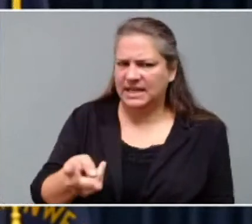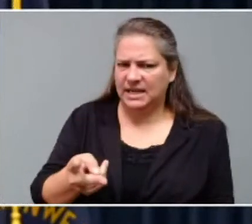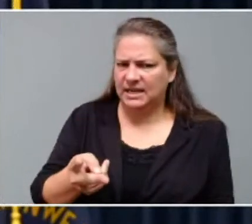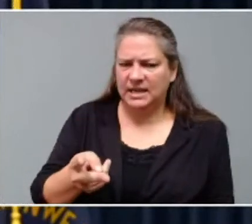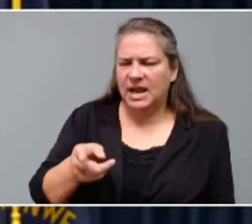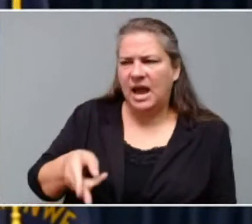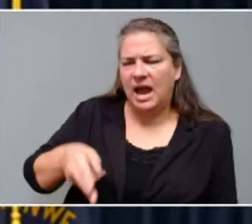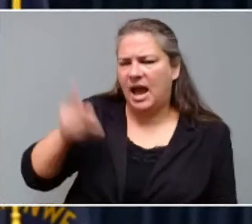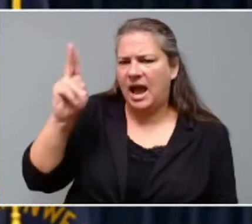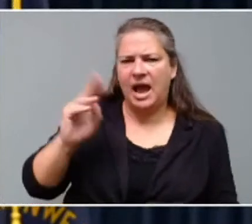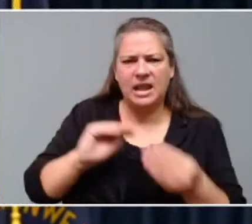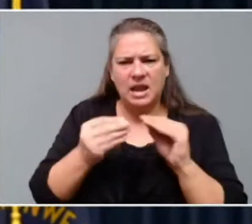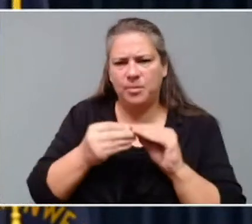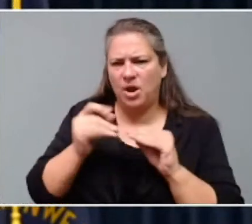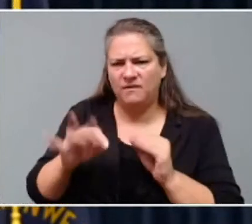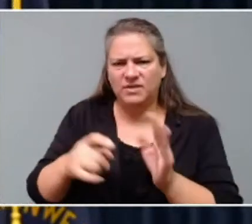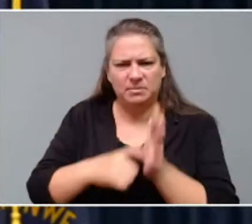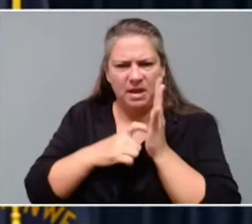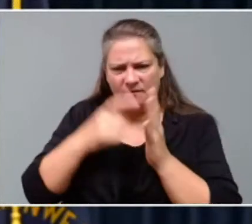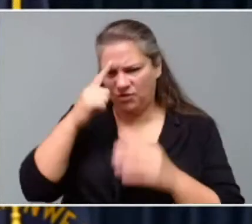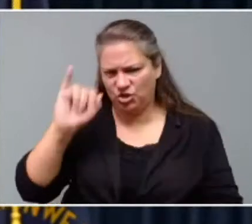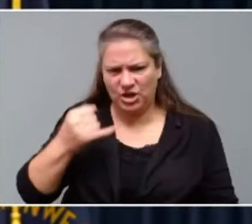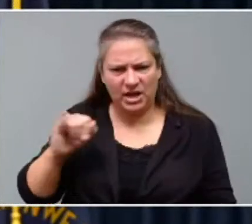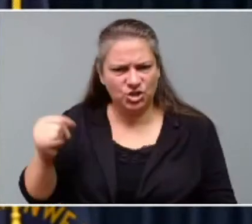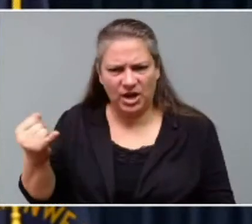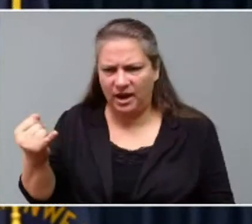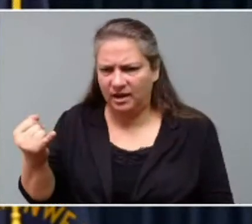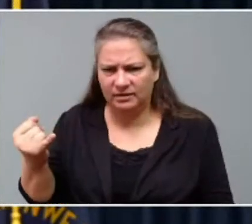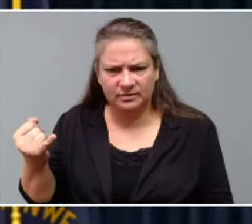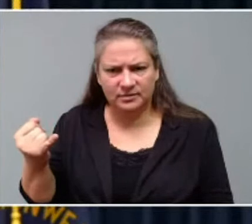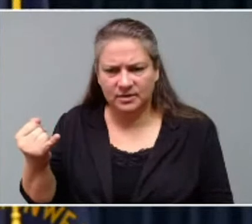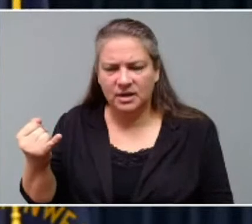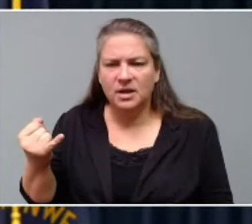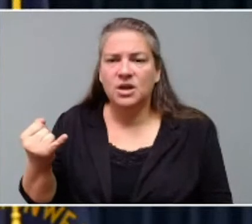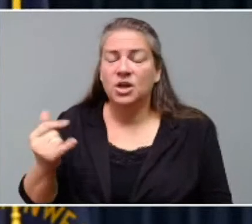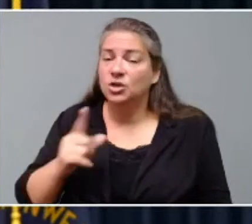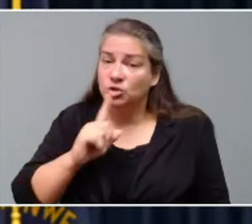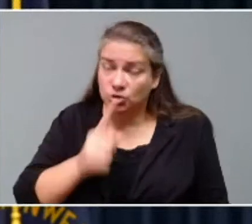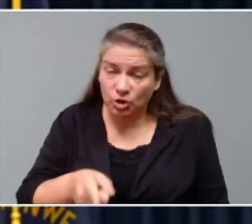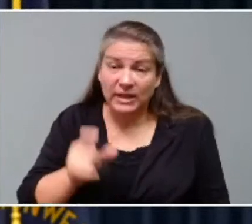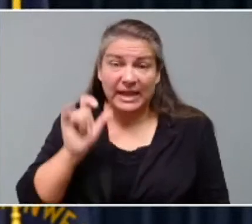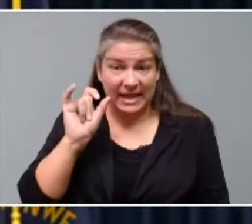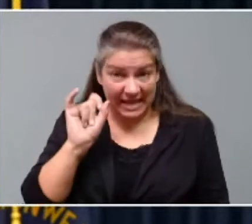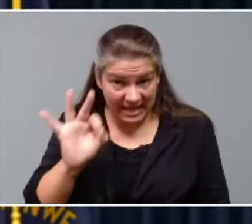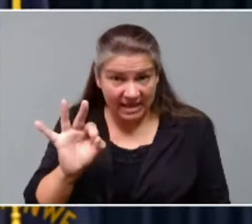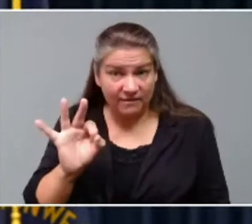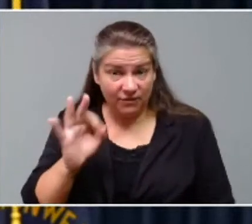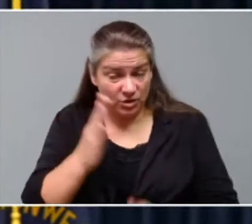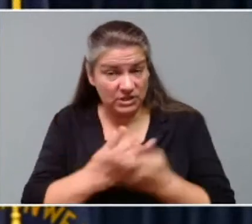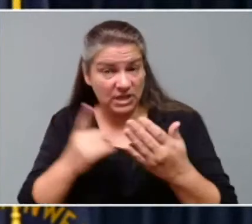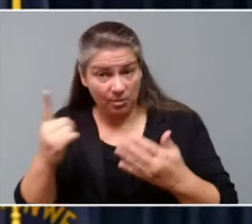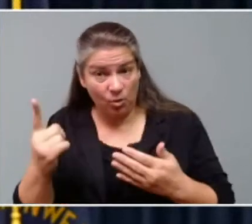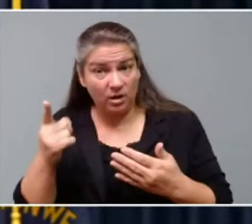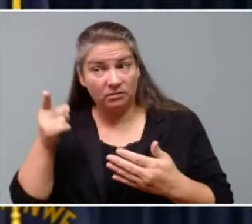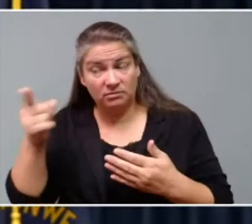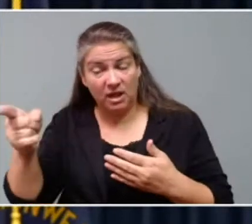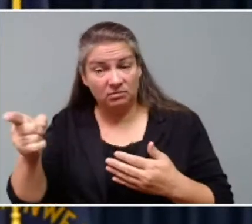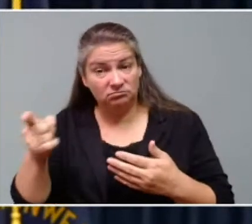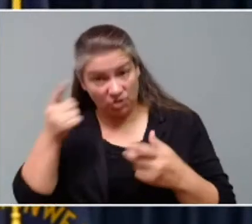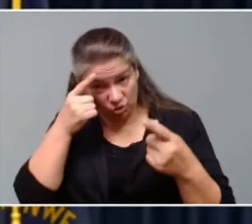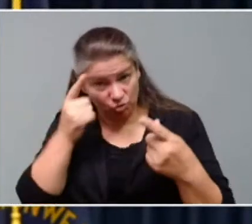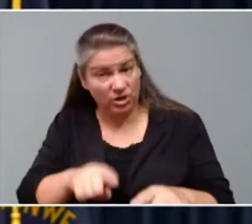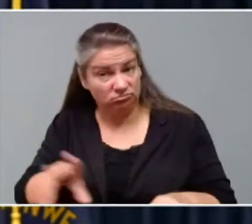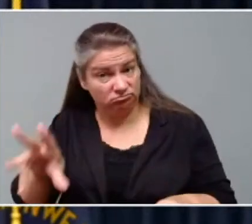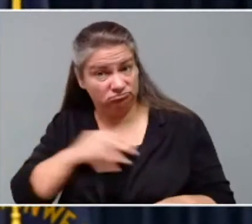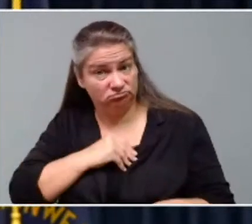level of demand for J&J versus any other vaccine. Certainly, if there is somebody that finally agrees to get vaccinated and